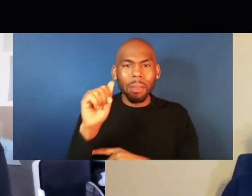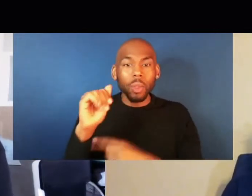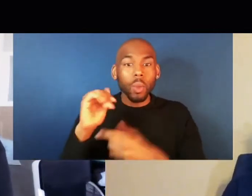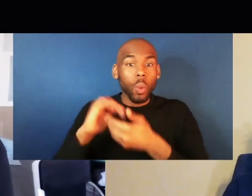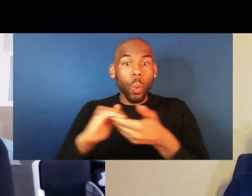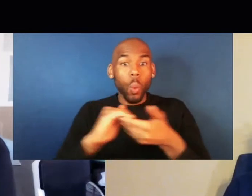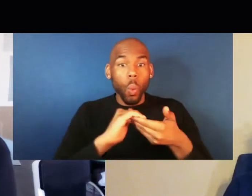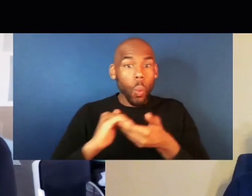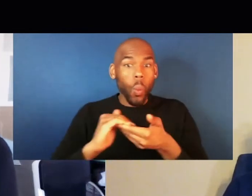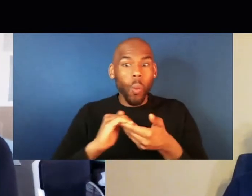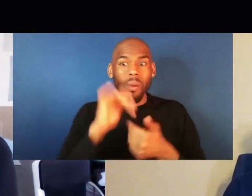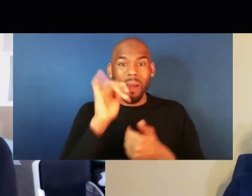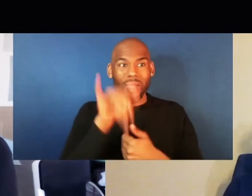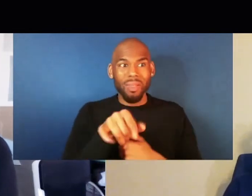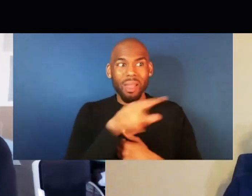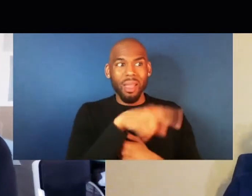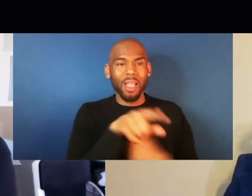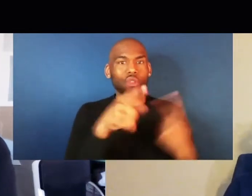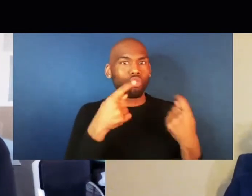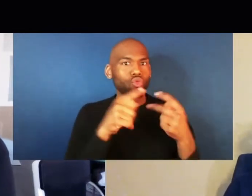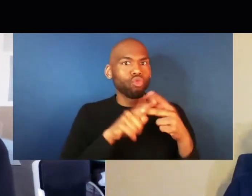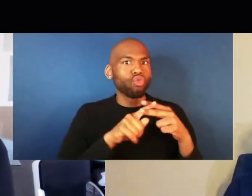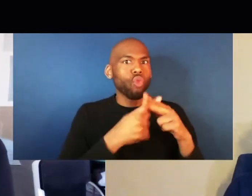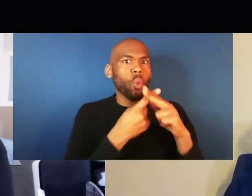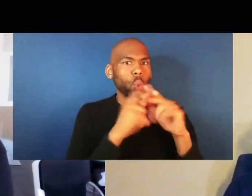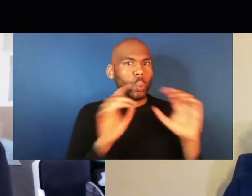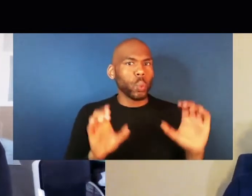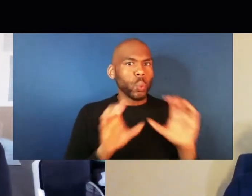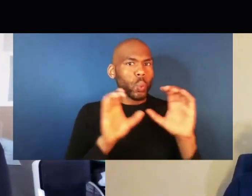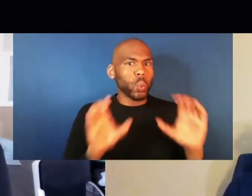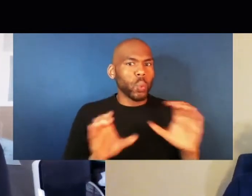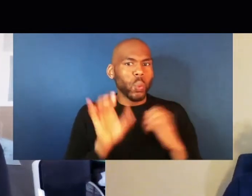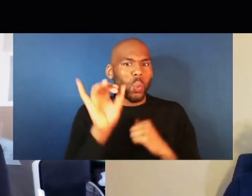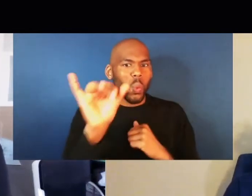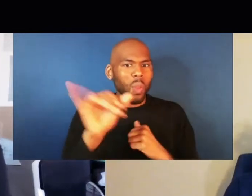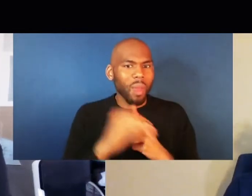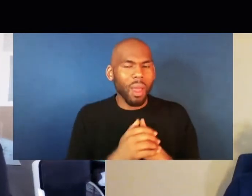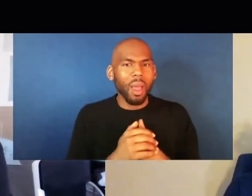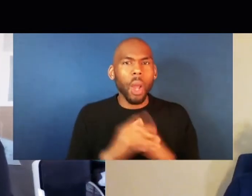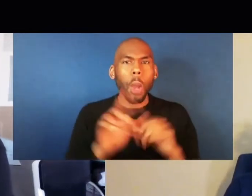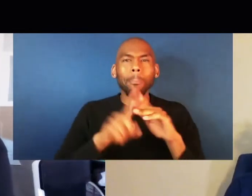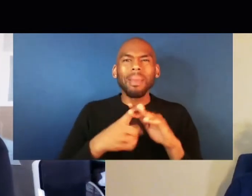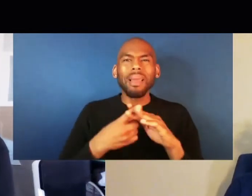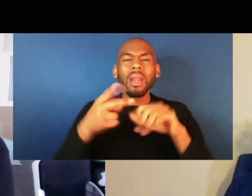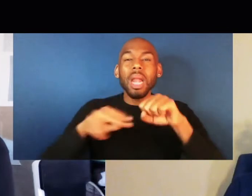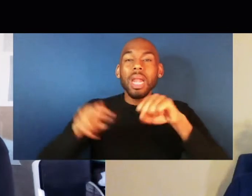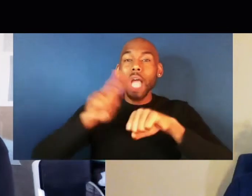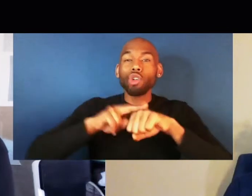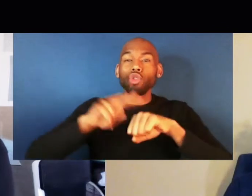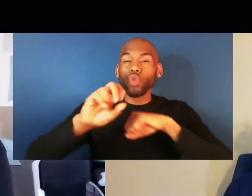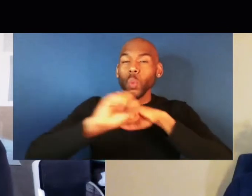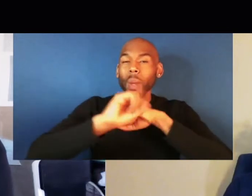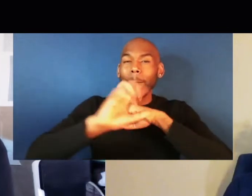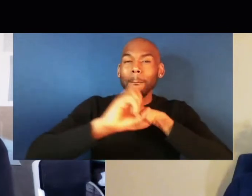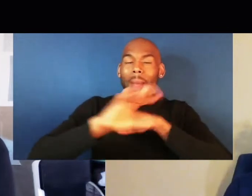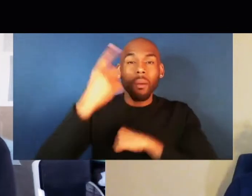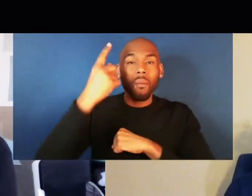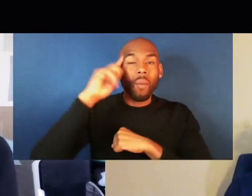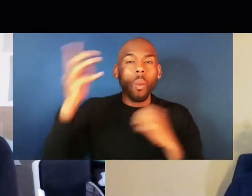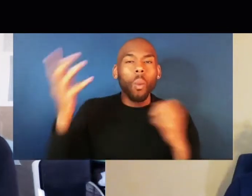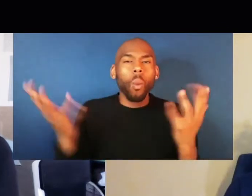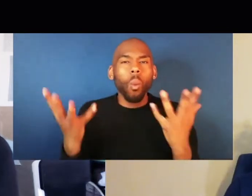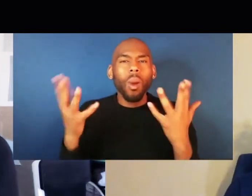Black Disability Coalition is trying to do, trying to do this national campaign so we